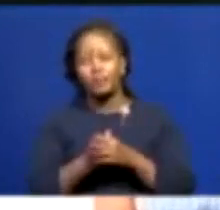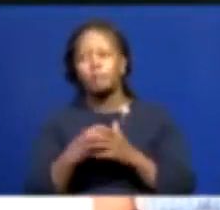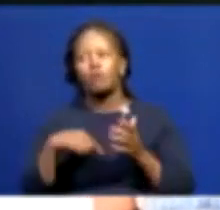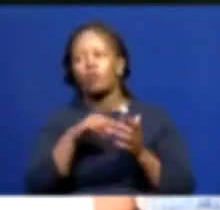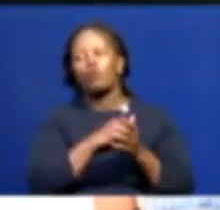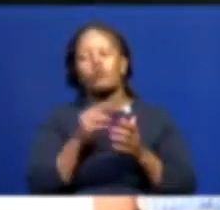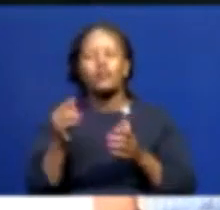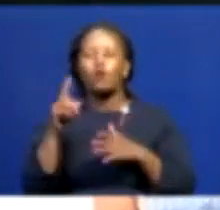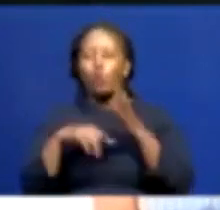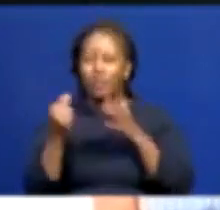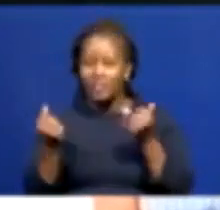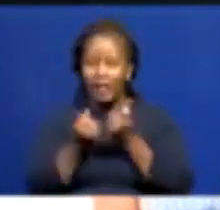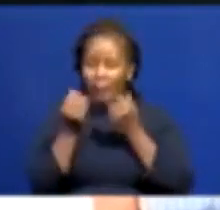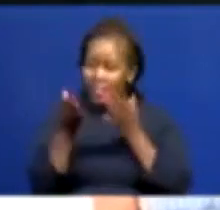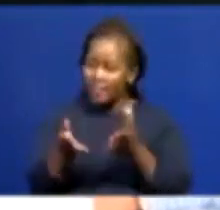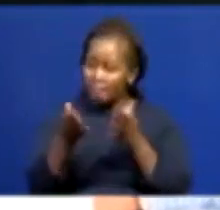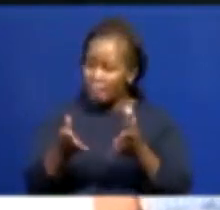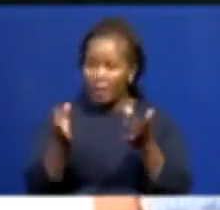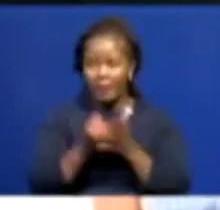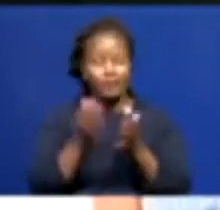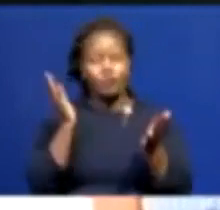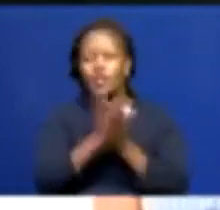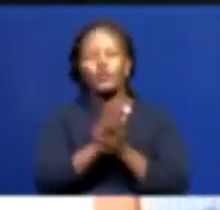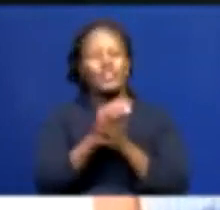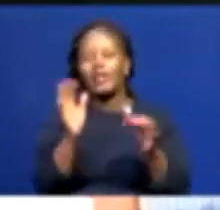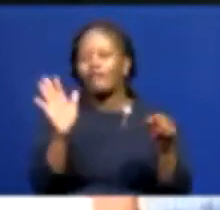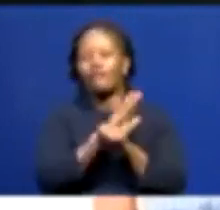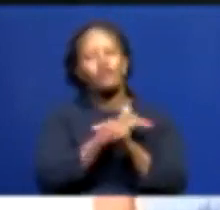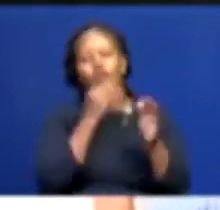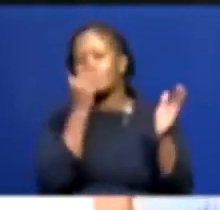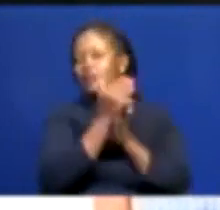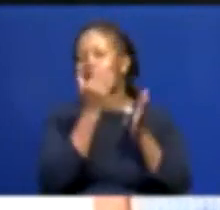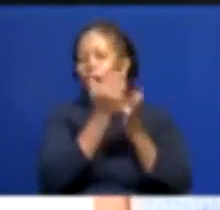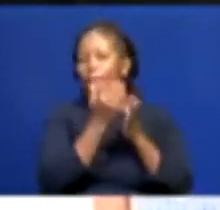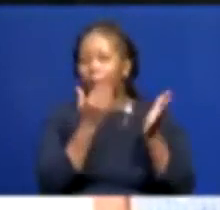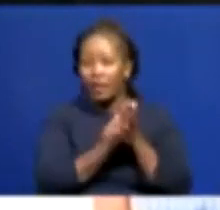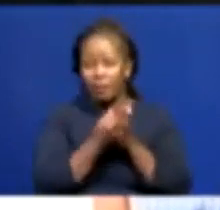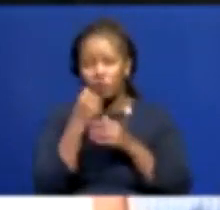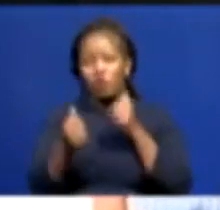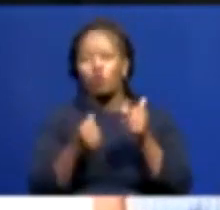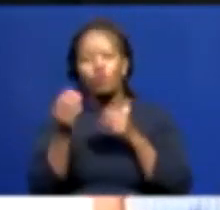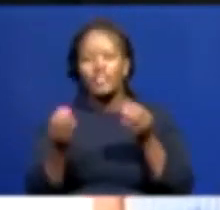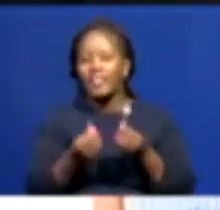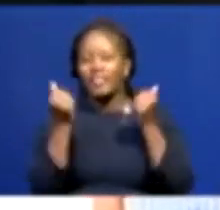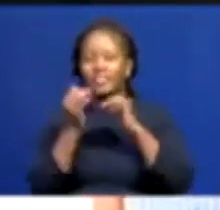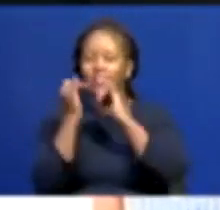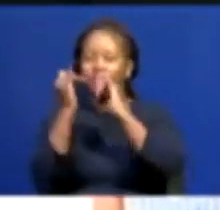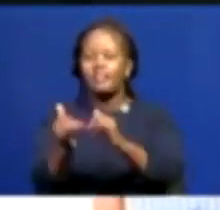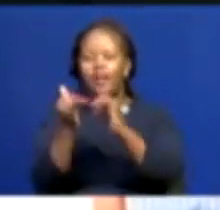going here, it is it's a holistic kind of a program that addresses the